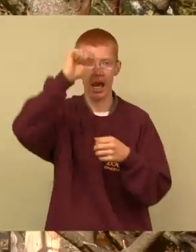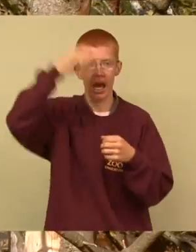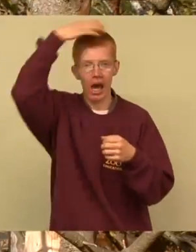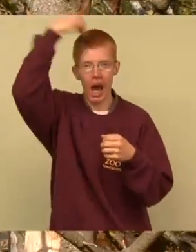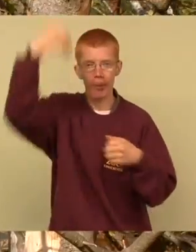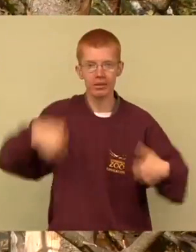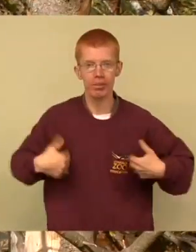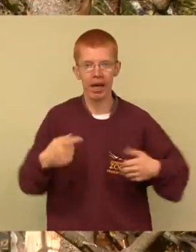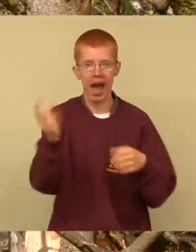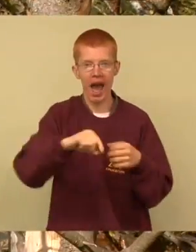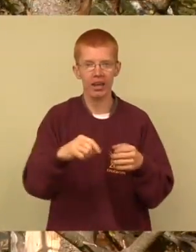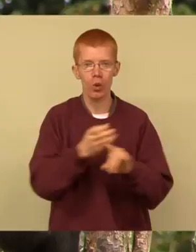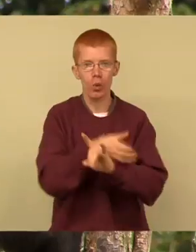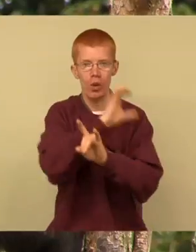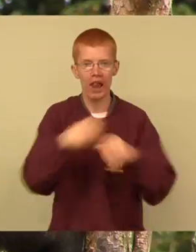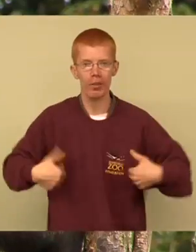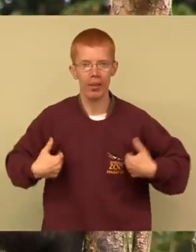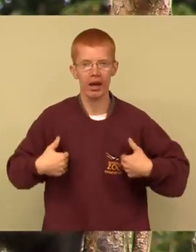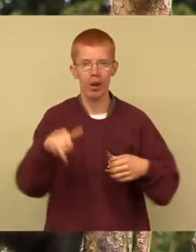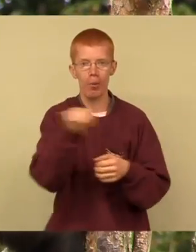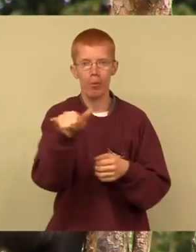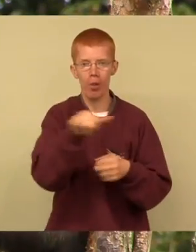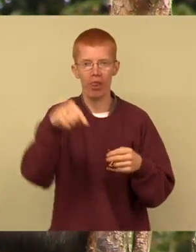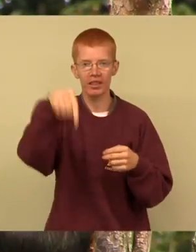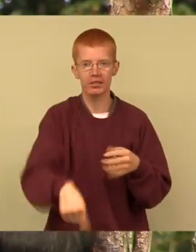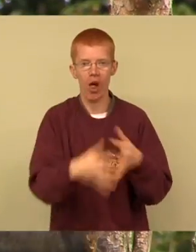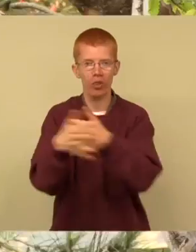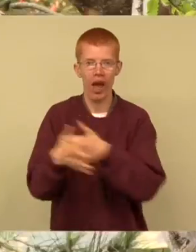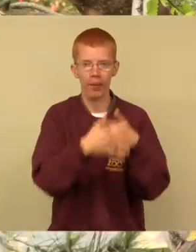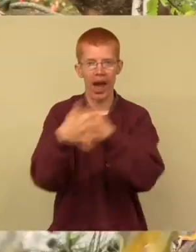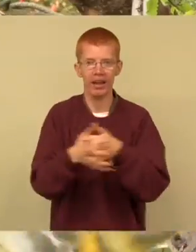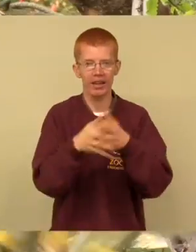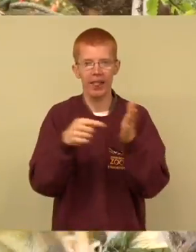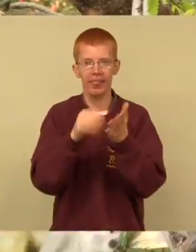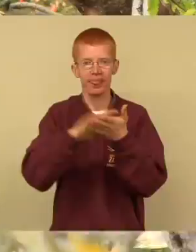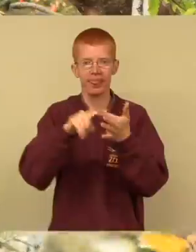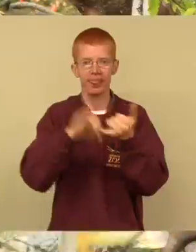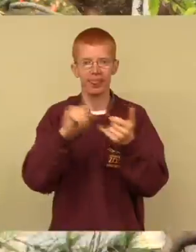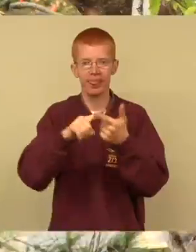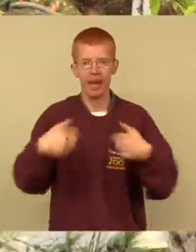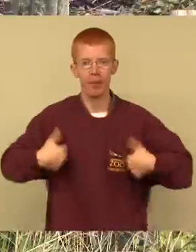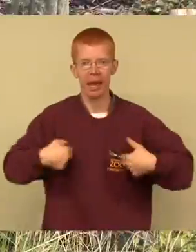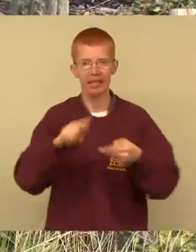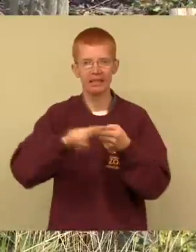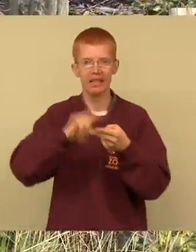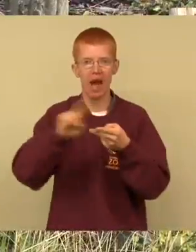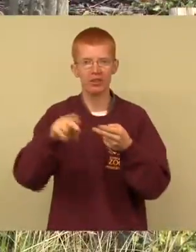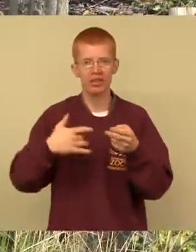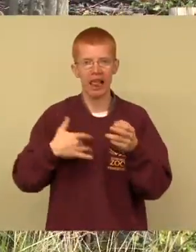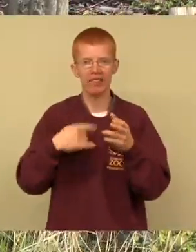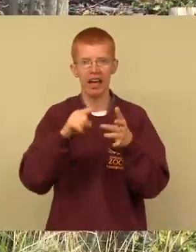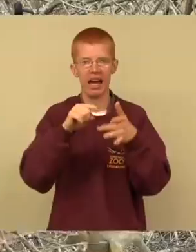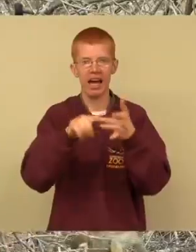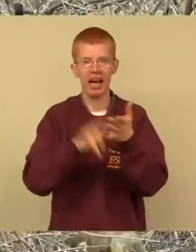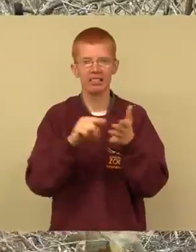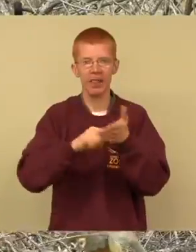we house two species of monkeys, capuchin monkeys and squirrel monkeys, both from South America. And these